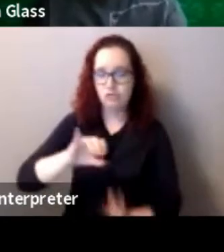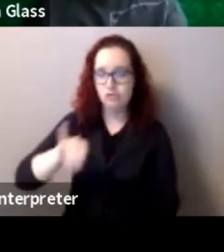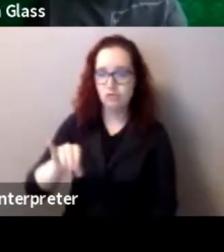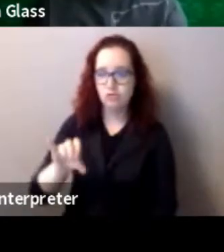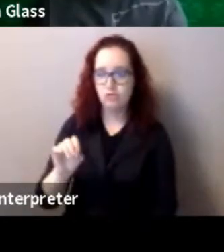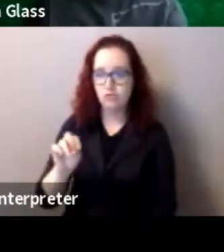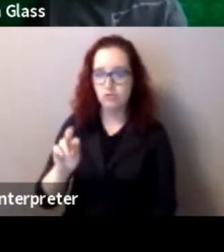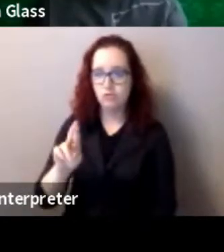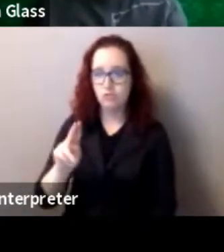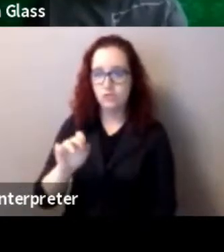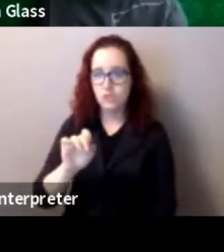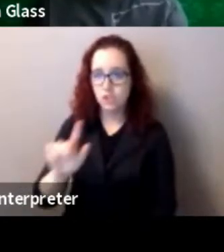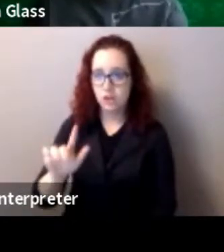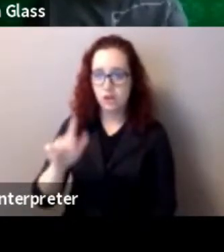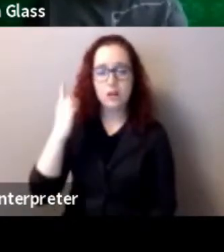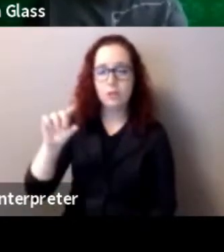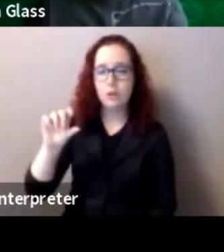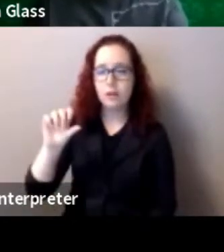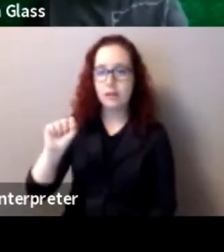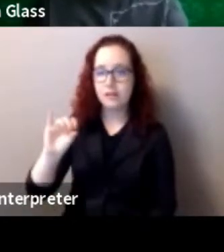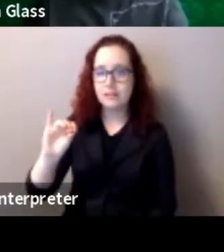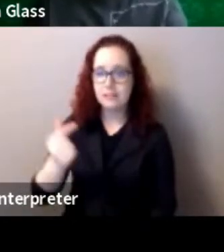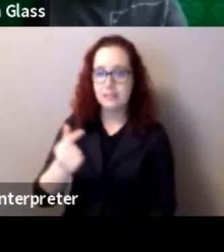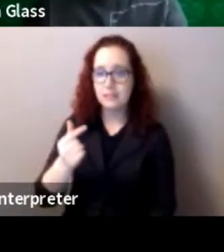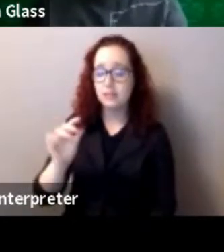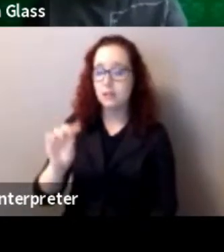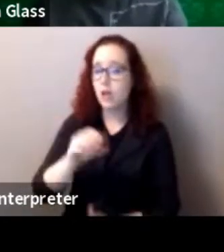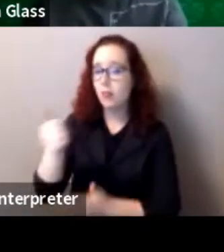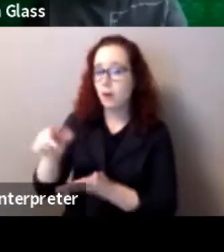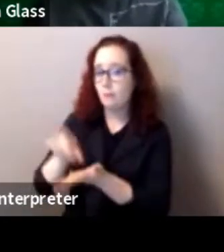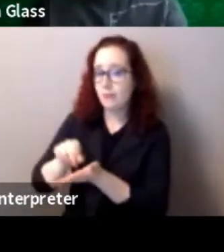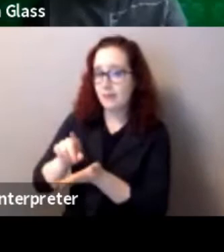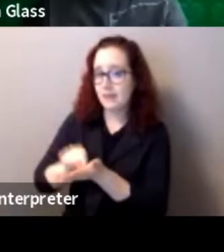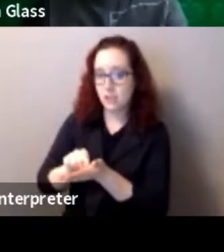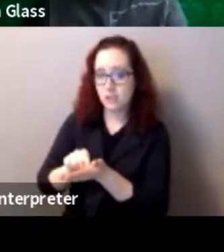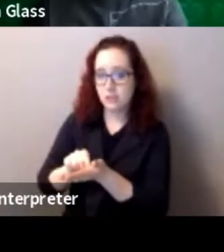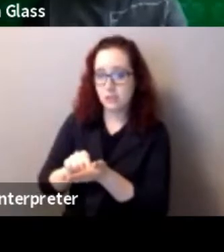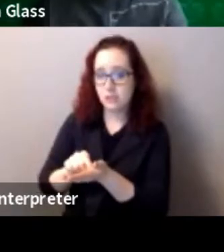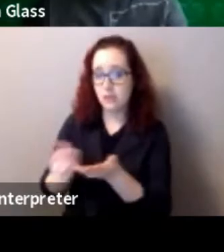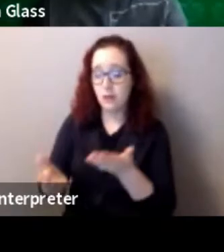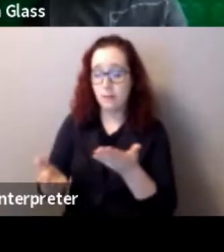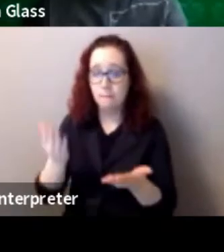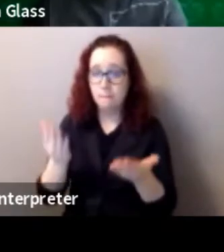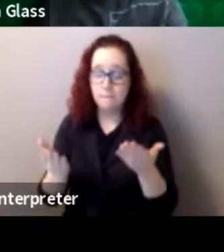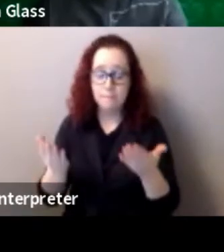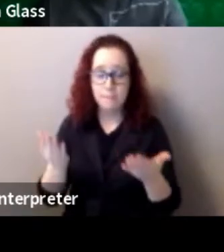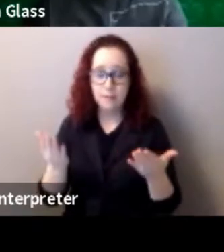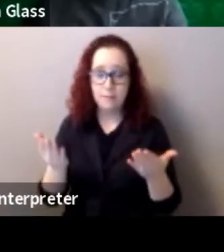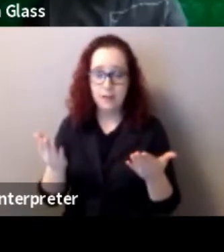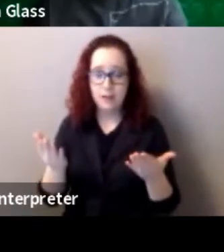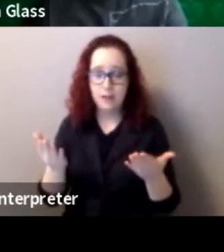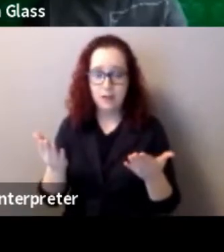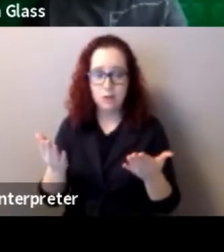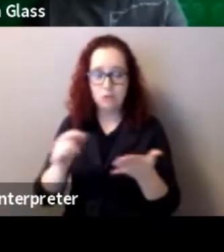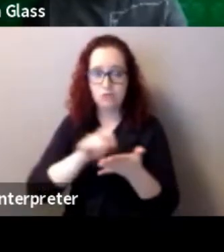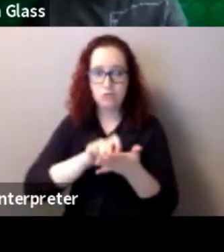of publications and special issues, and perhaps even putting out book series of the